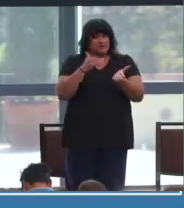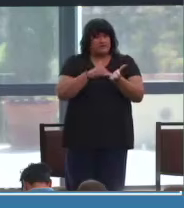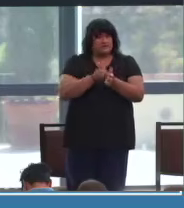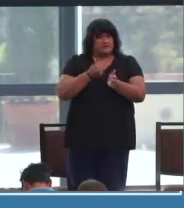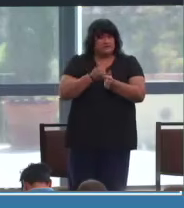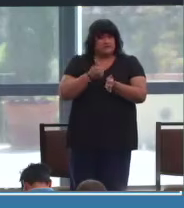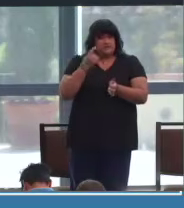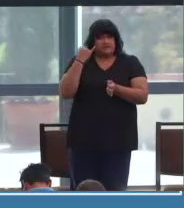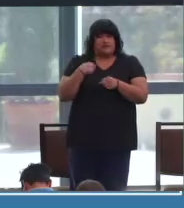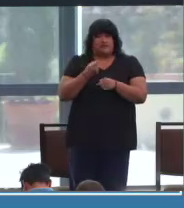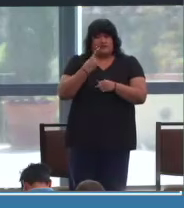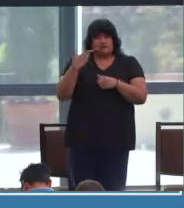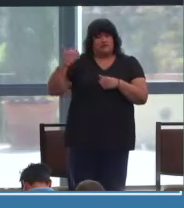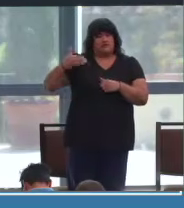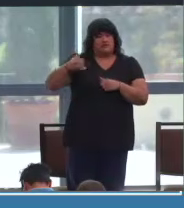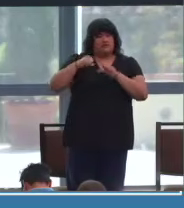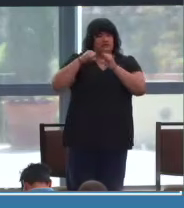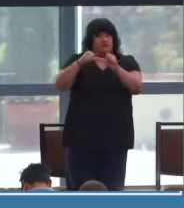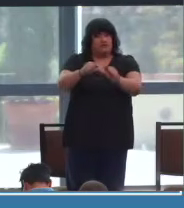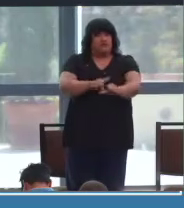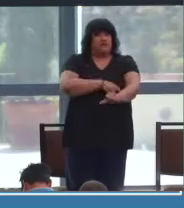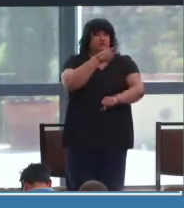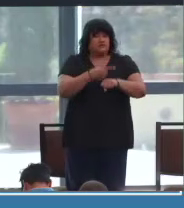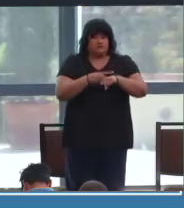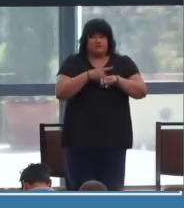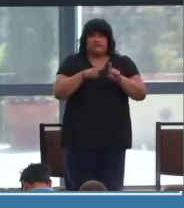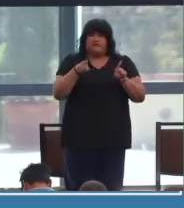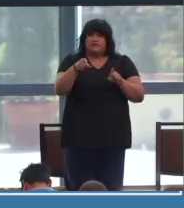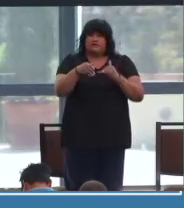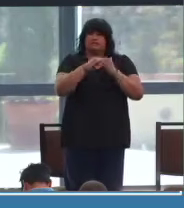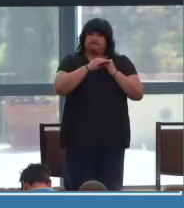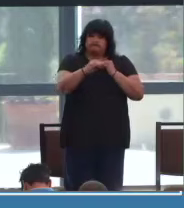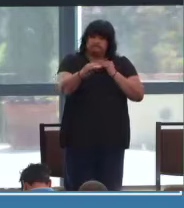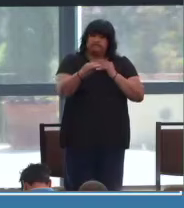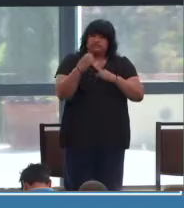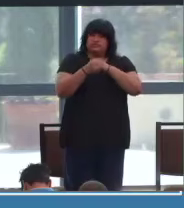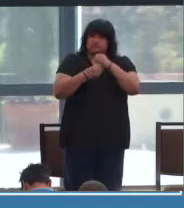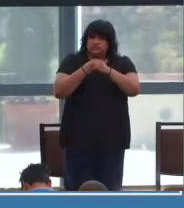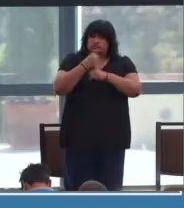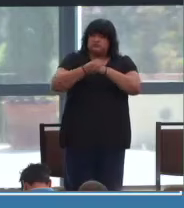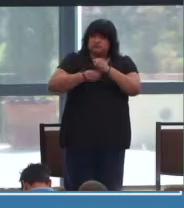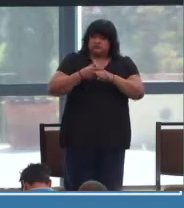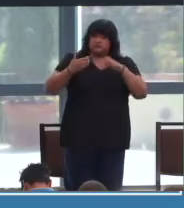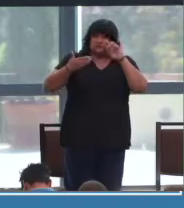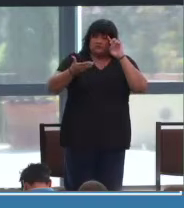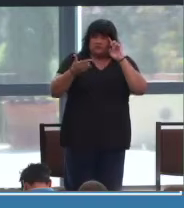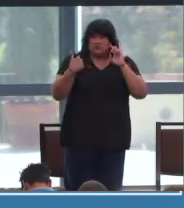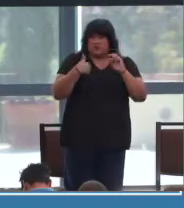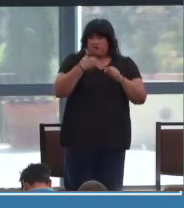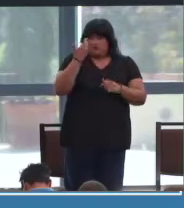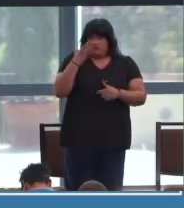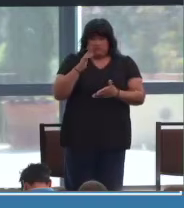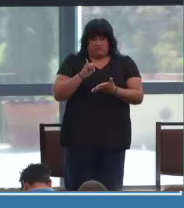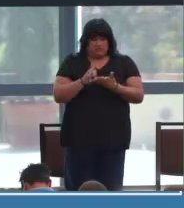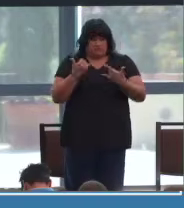been on it for a really long time. And, if you've been quiet for years and years, sometimes, we don't know at that point, is